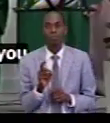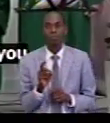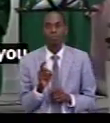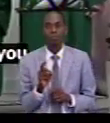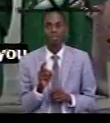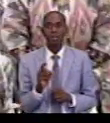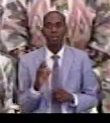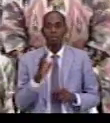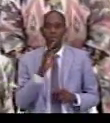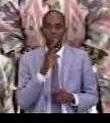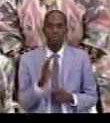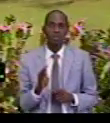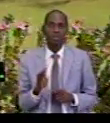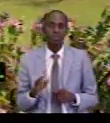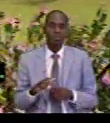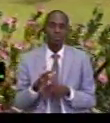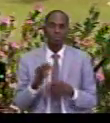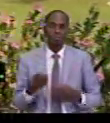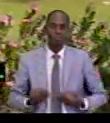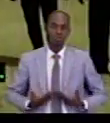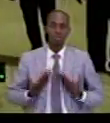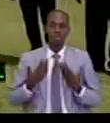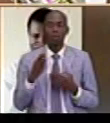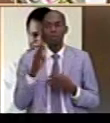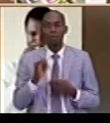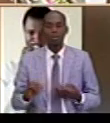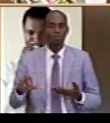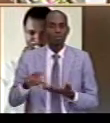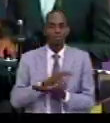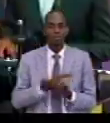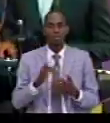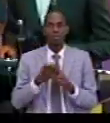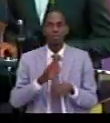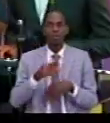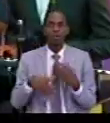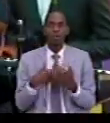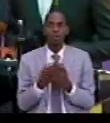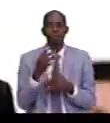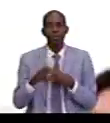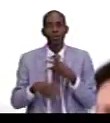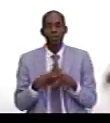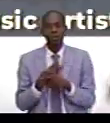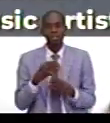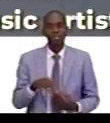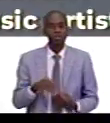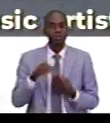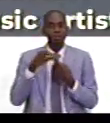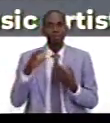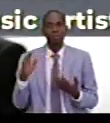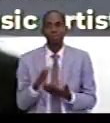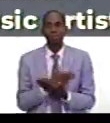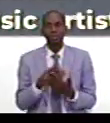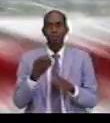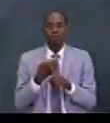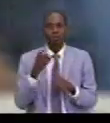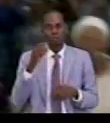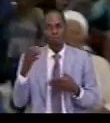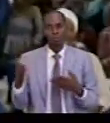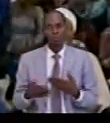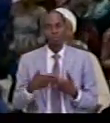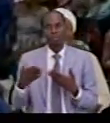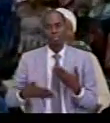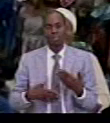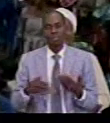by glorious music from choirs around the world and special music from Dan Luton.